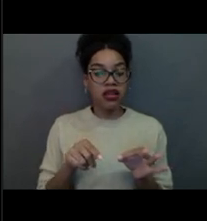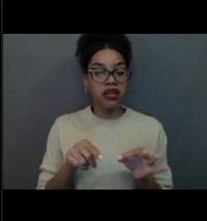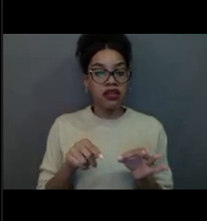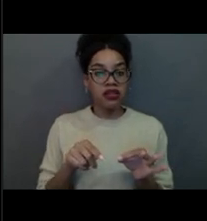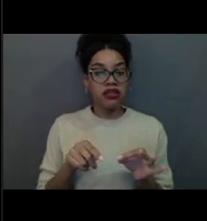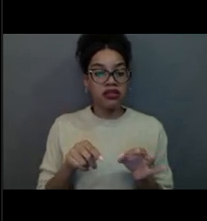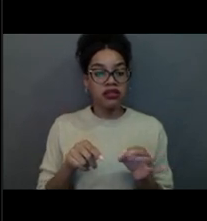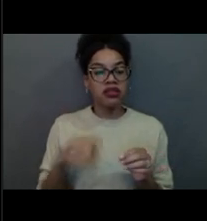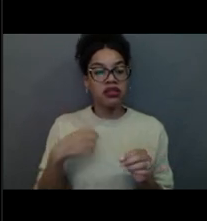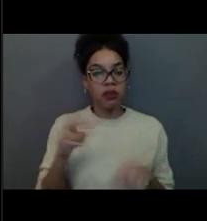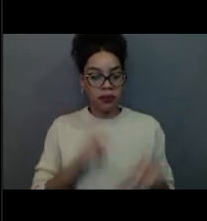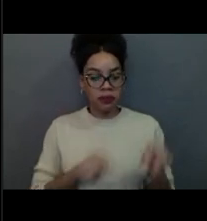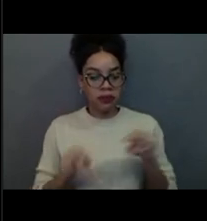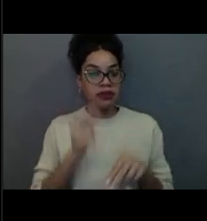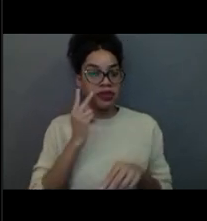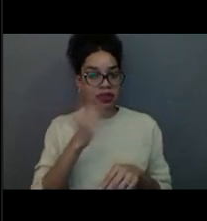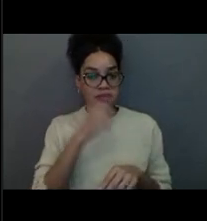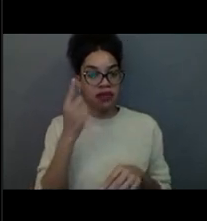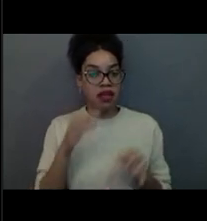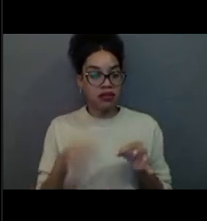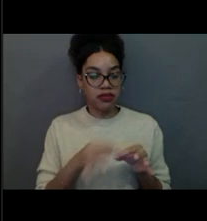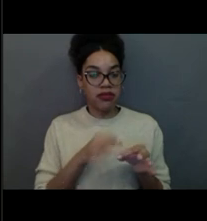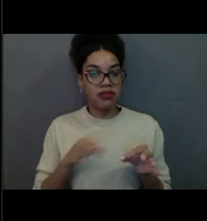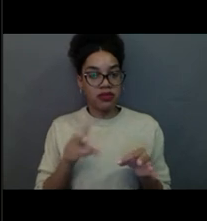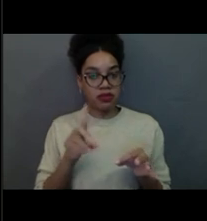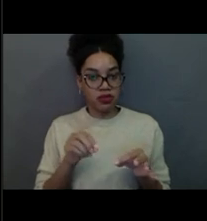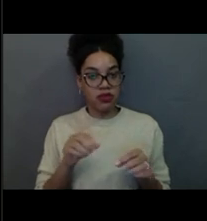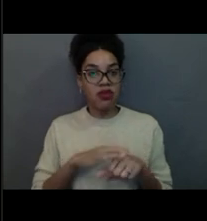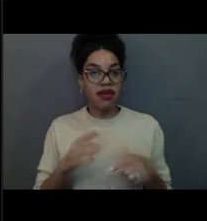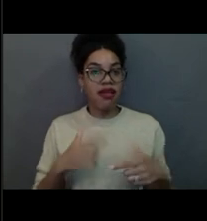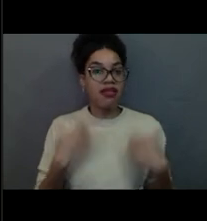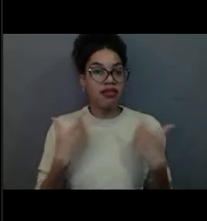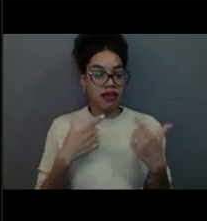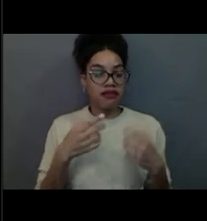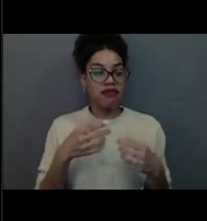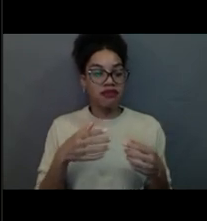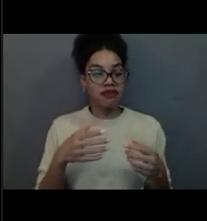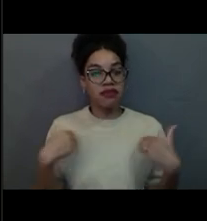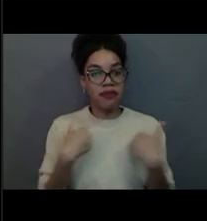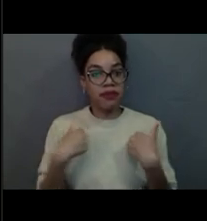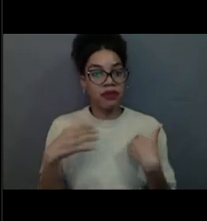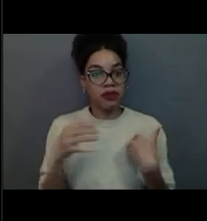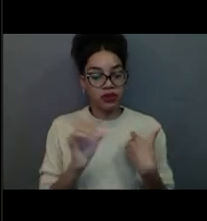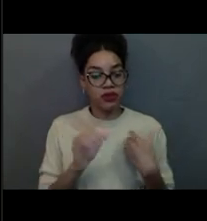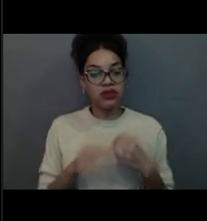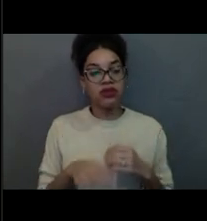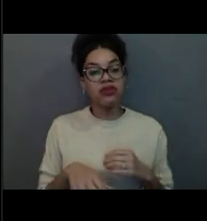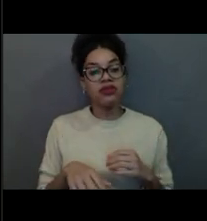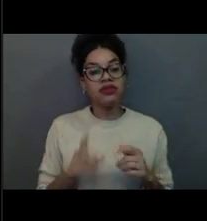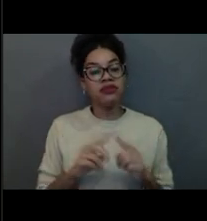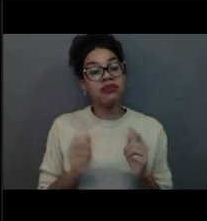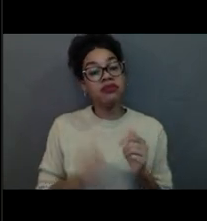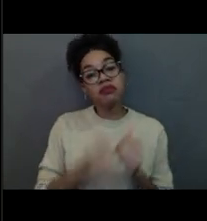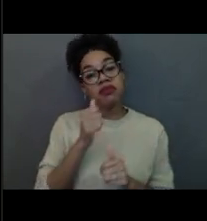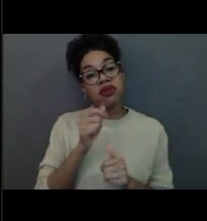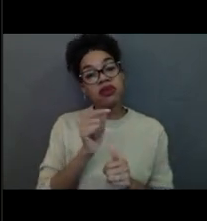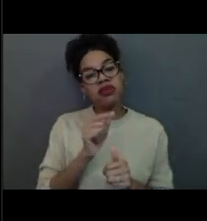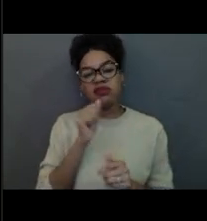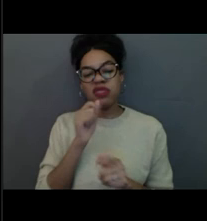we do observe some black spots on the live product as well. But mostly something that I didn't get